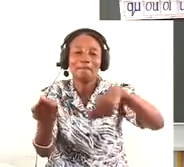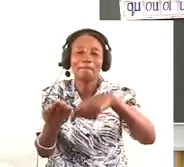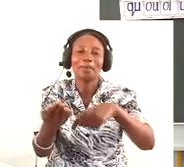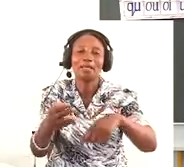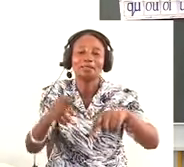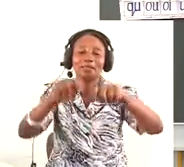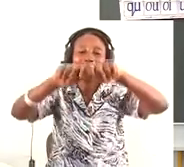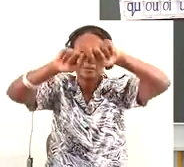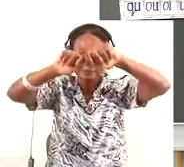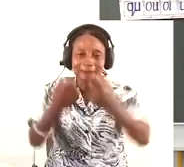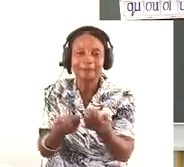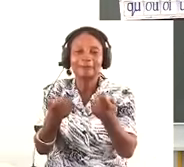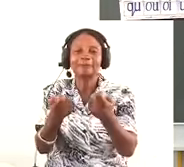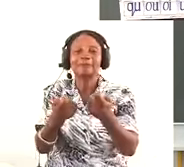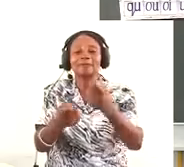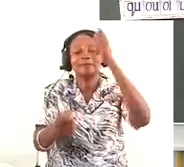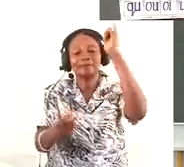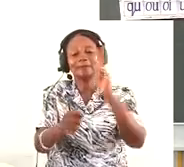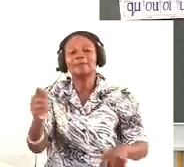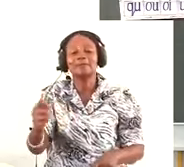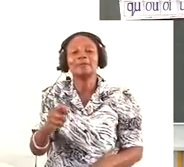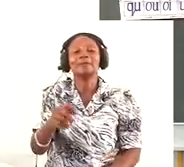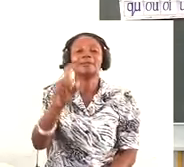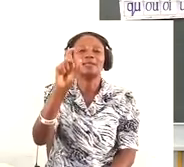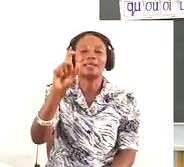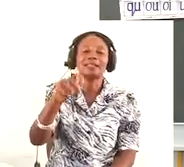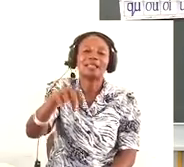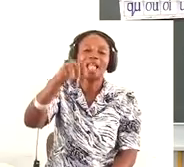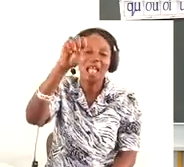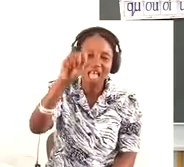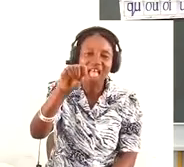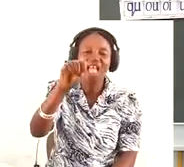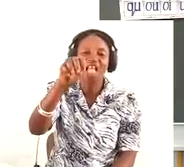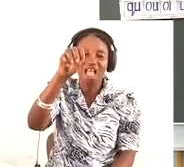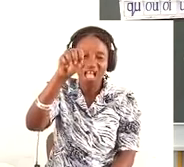pan, eh, eh, eh. Crack the egg like this, eh.